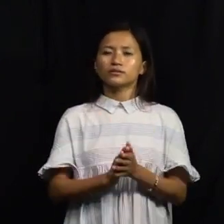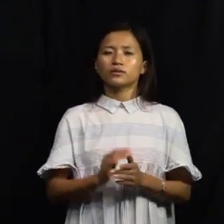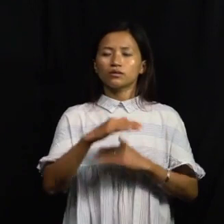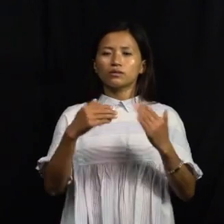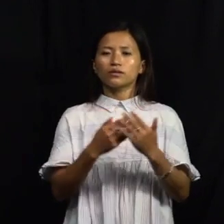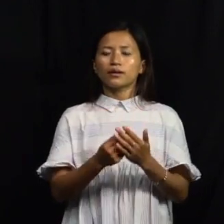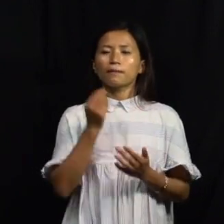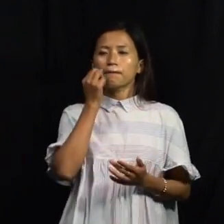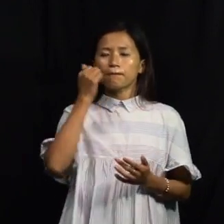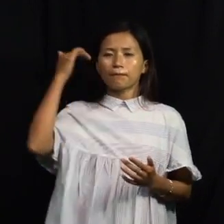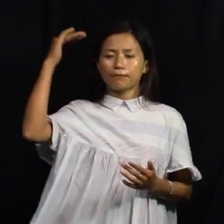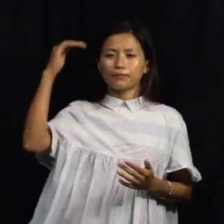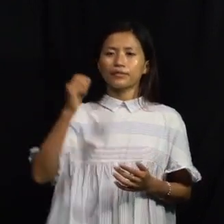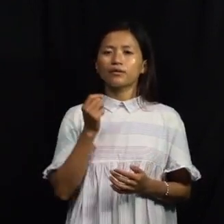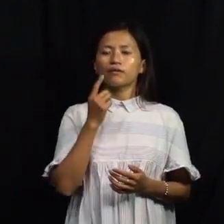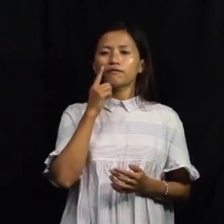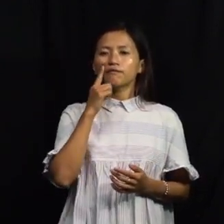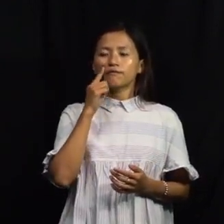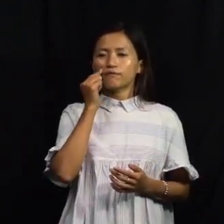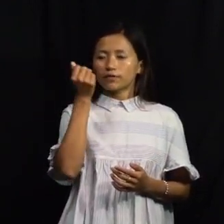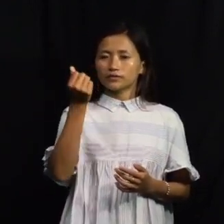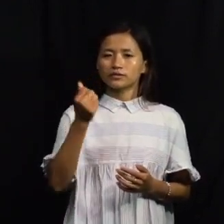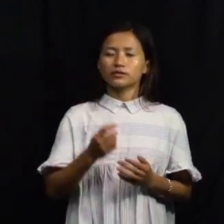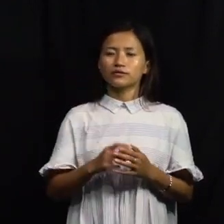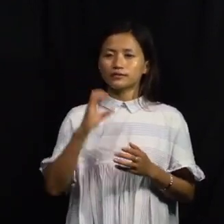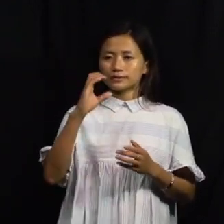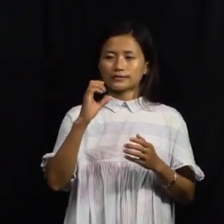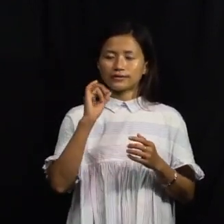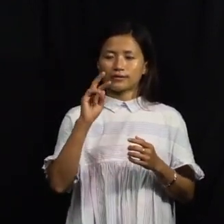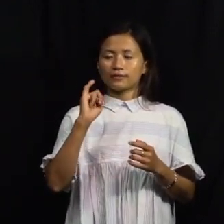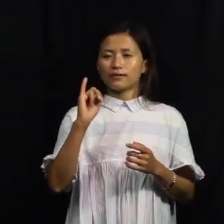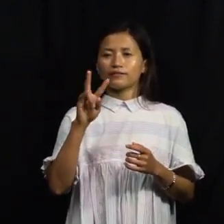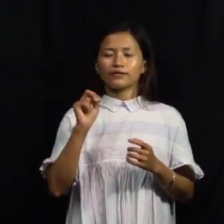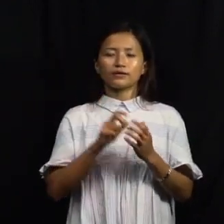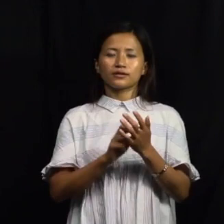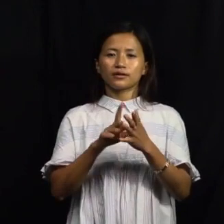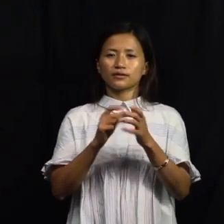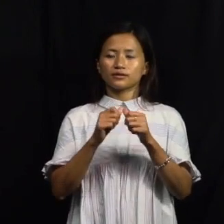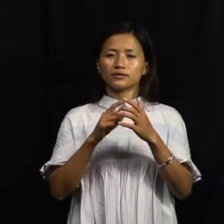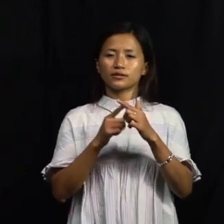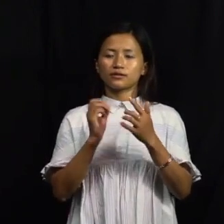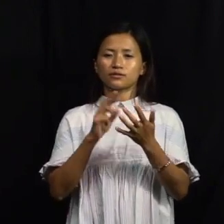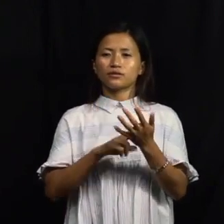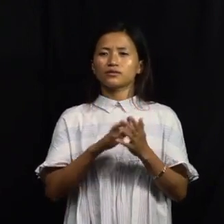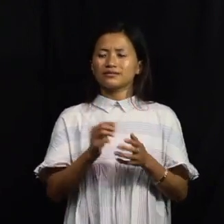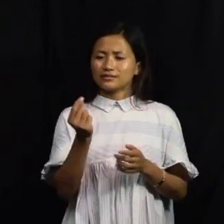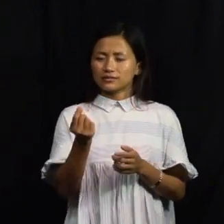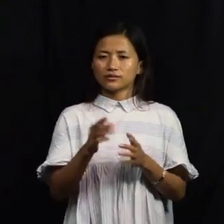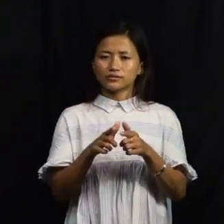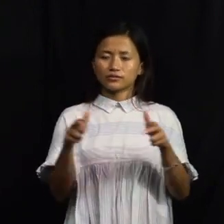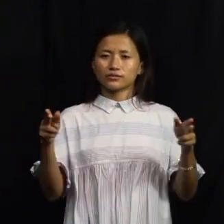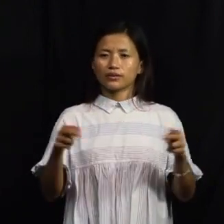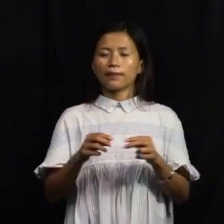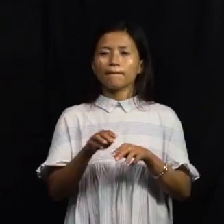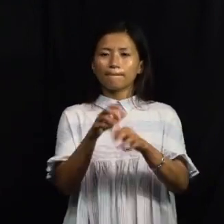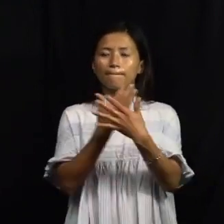that man is the father of civilization, right? So we are a little different from the birds, the